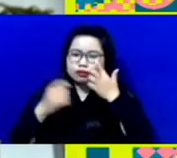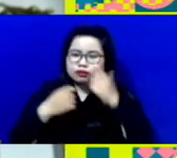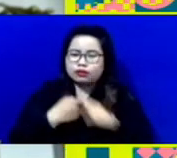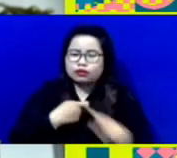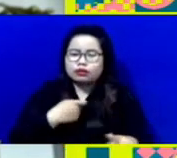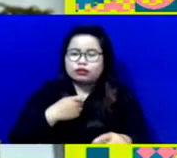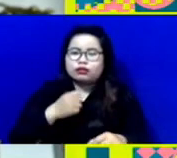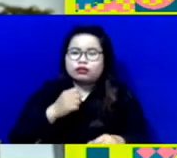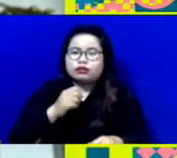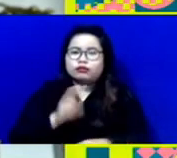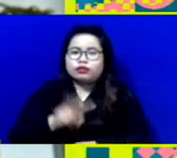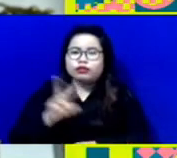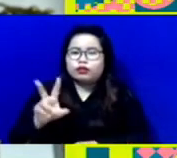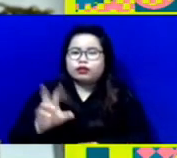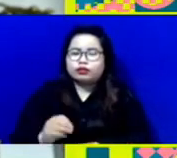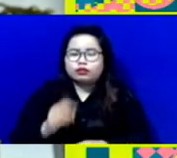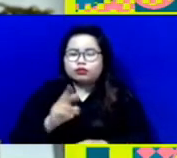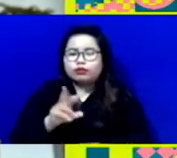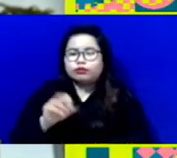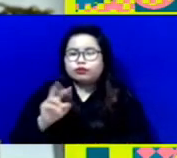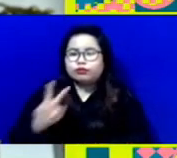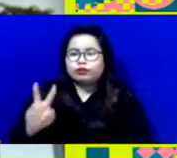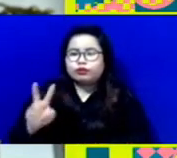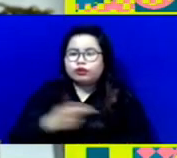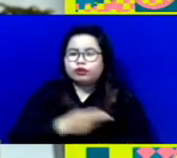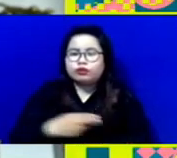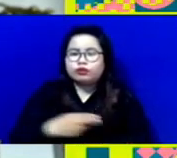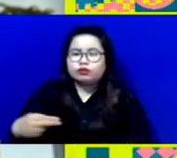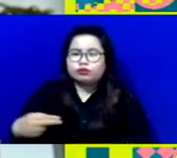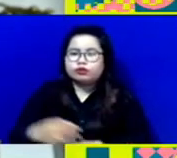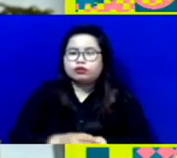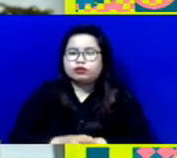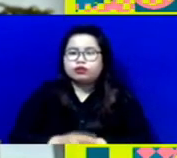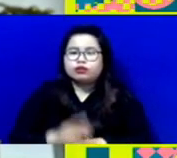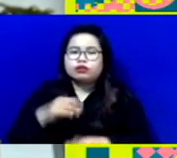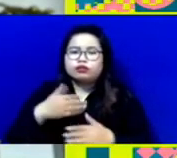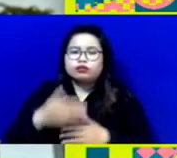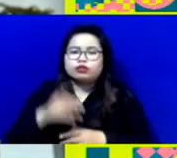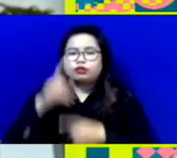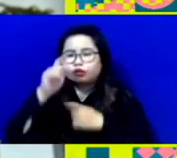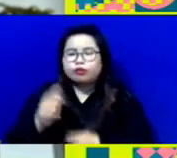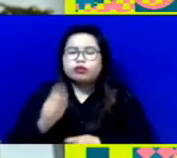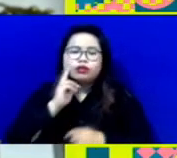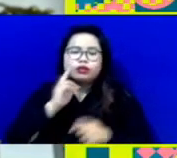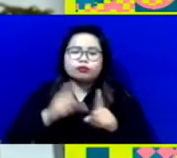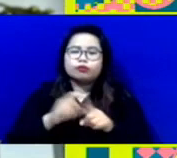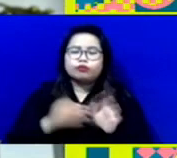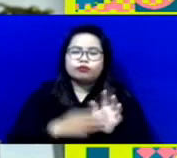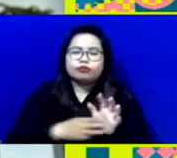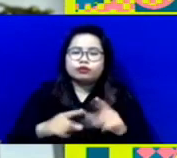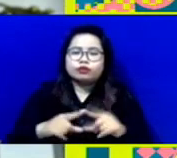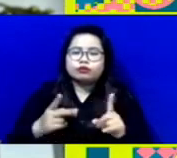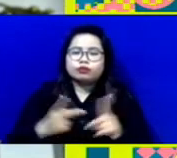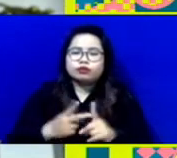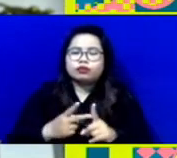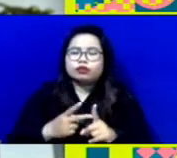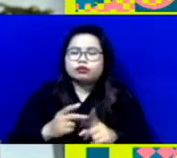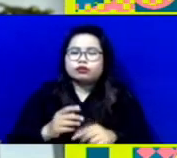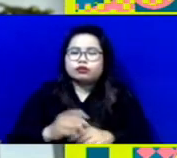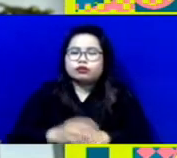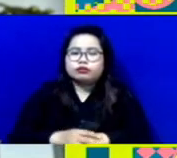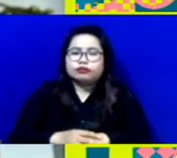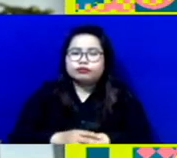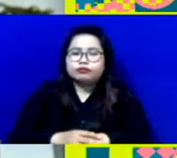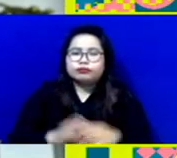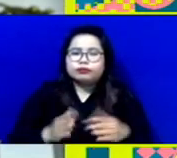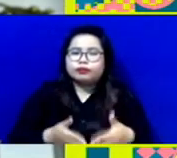hormati Ms. Dimah Alsheh and Dr. Ghazi Binzar, V20 Founders. Yang kami hormati